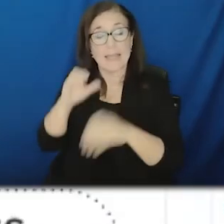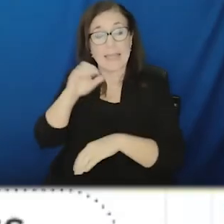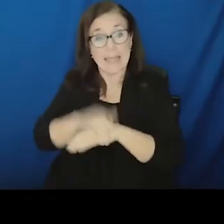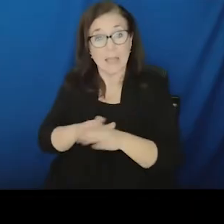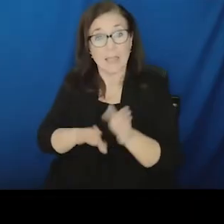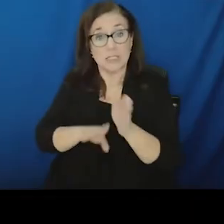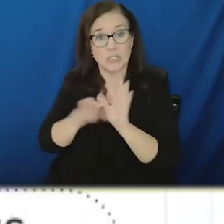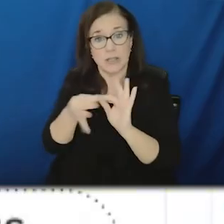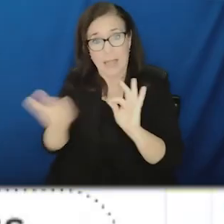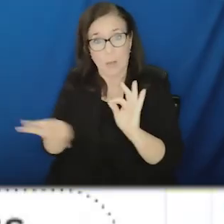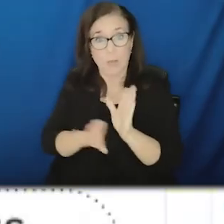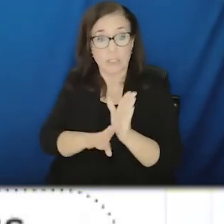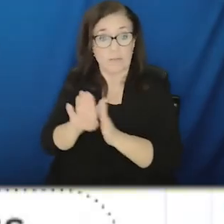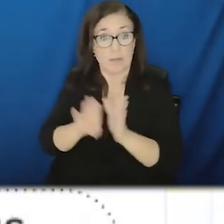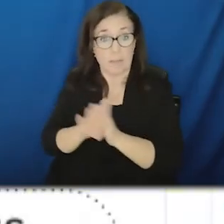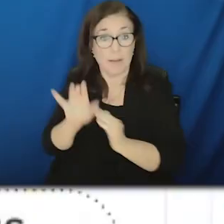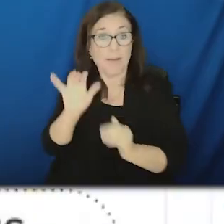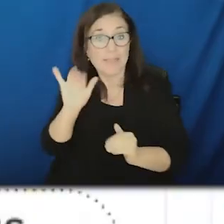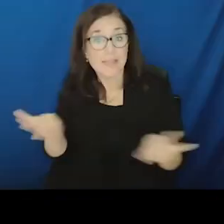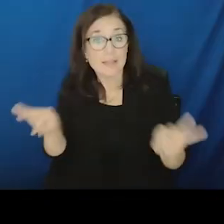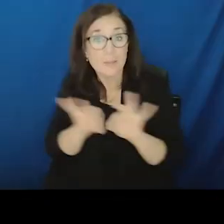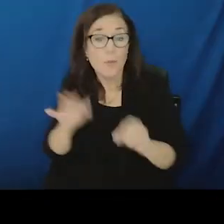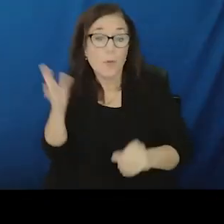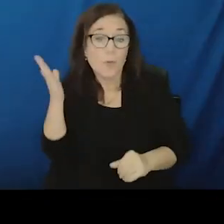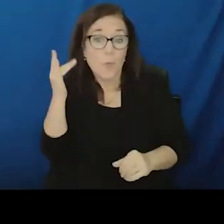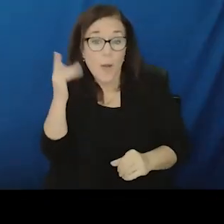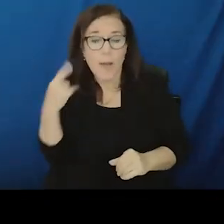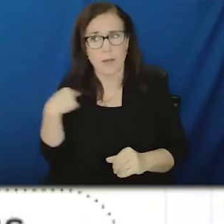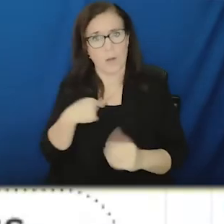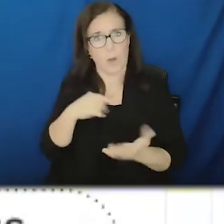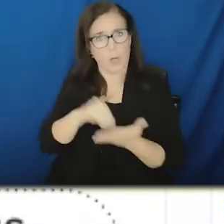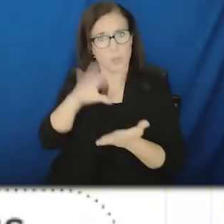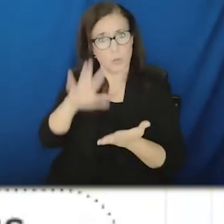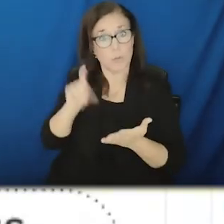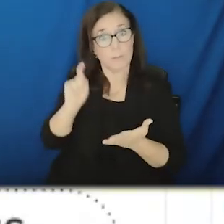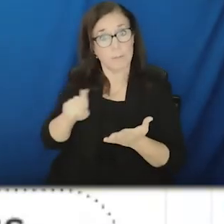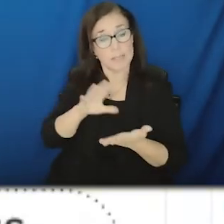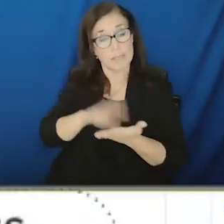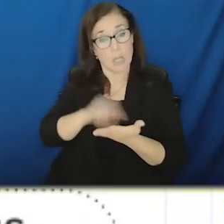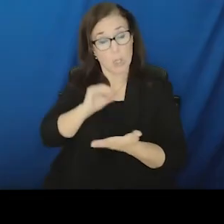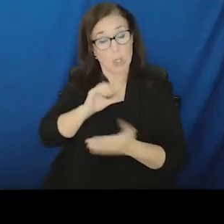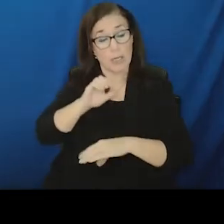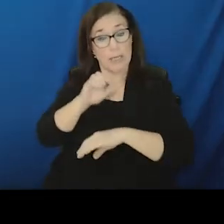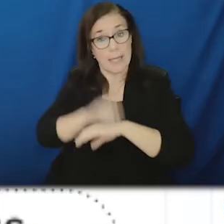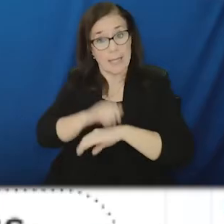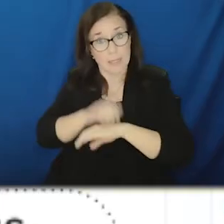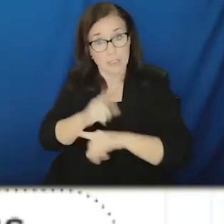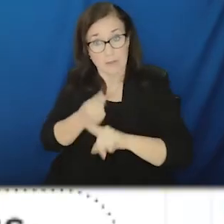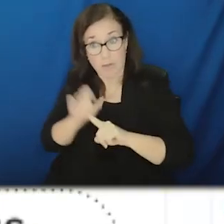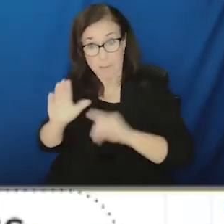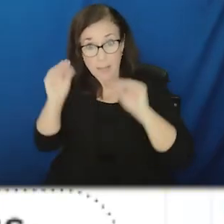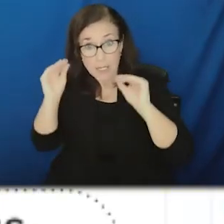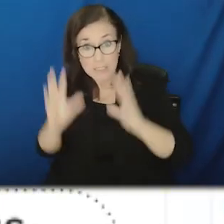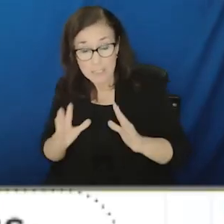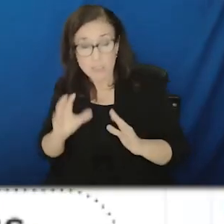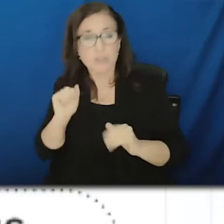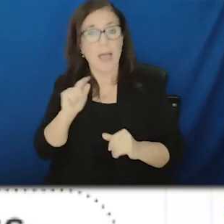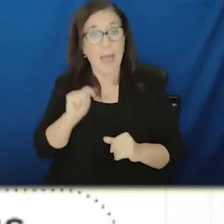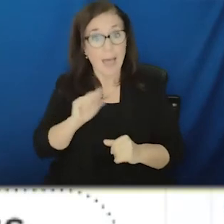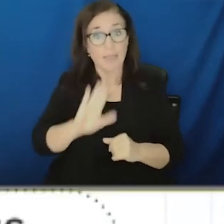because our students need to learn about English from their teachers at their specific language proficiency